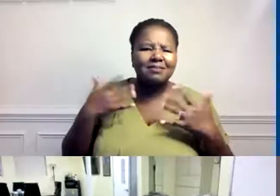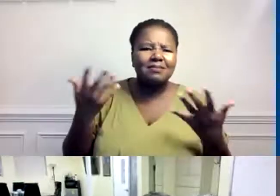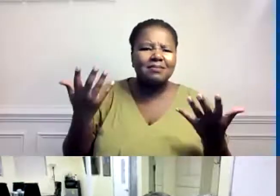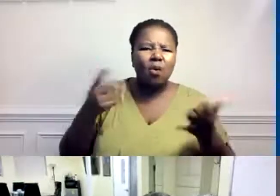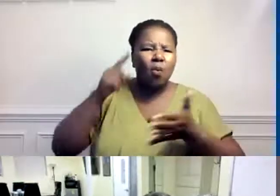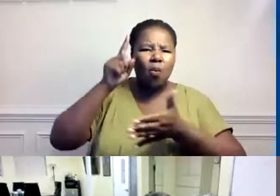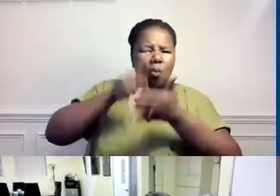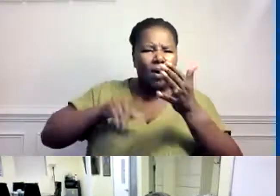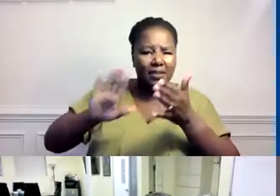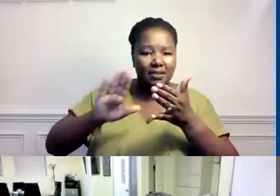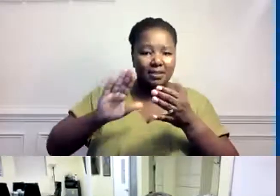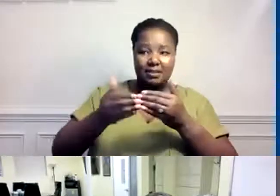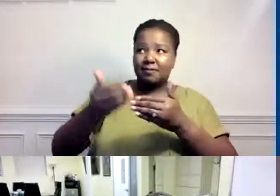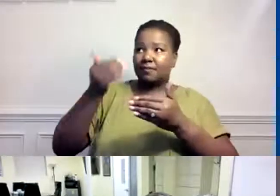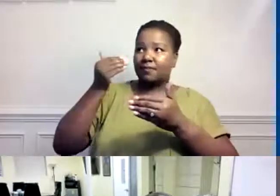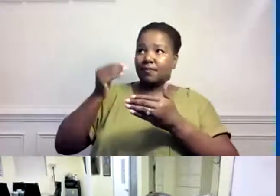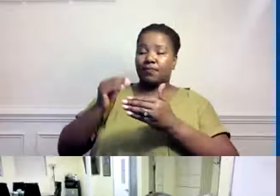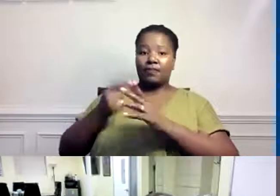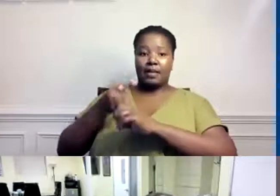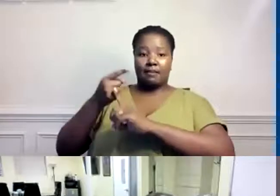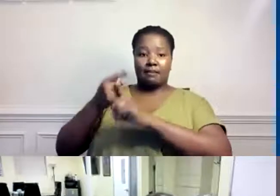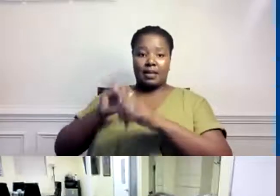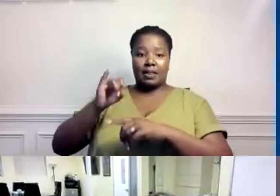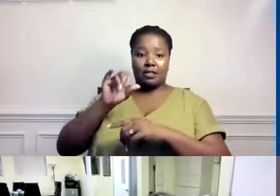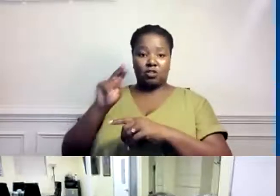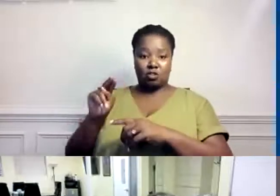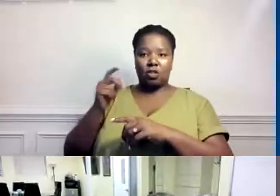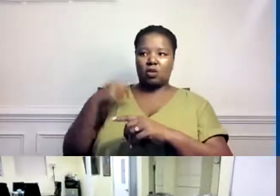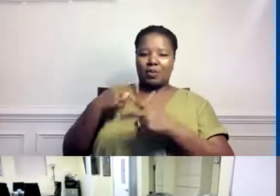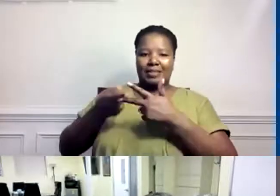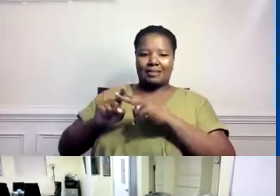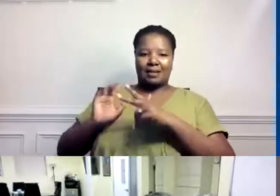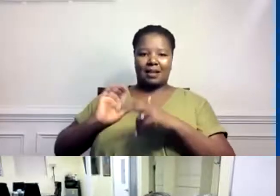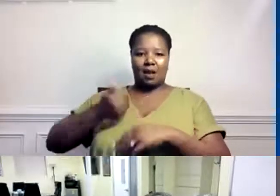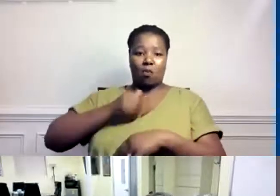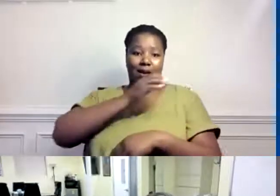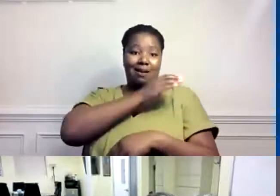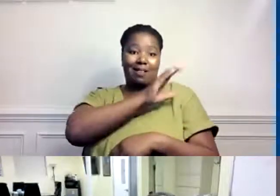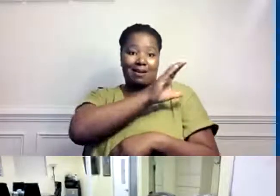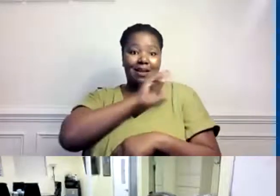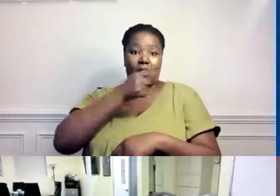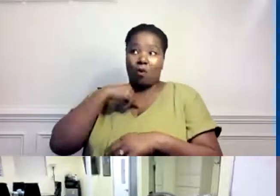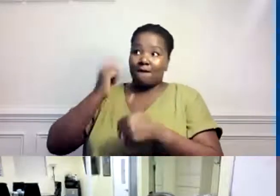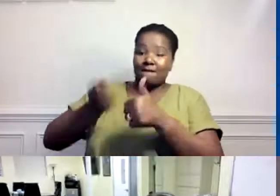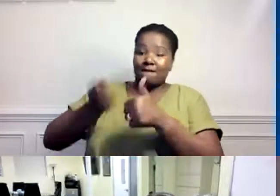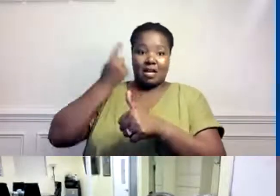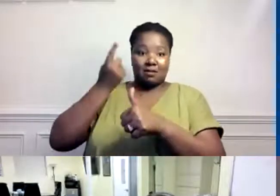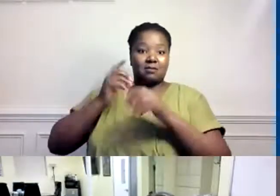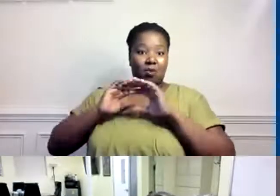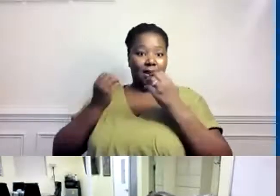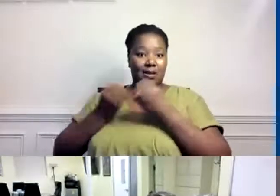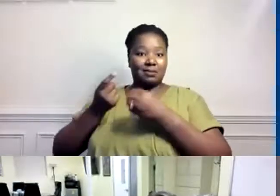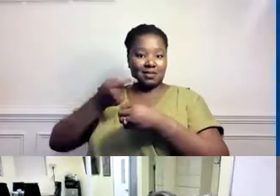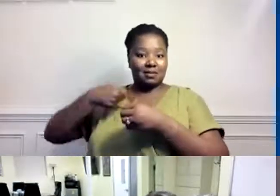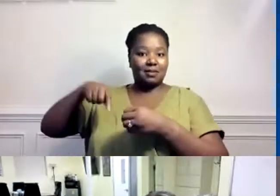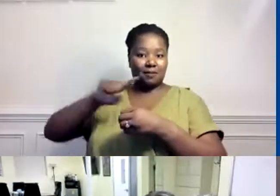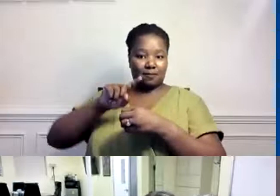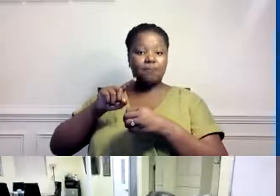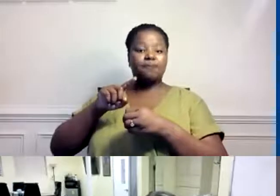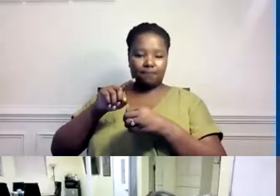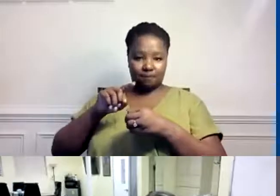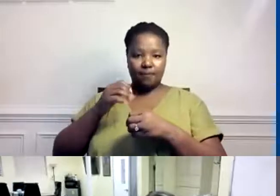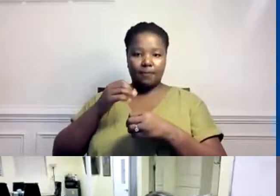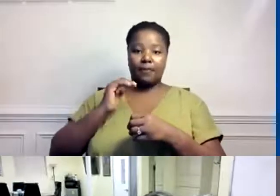clinics in January. We were one of the first. And once the staff that were still